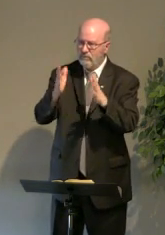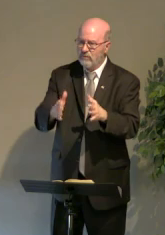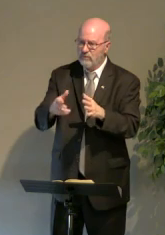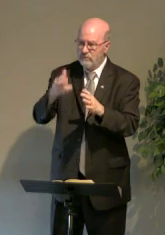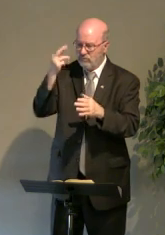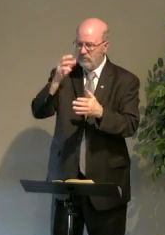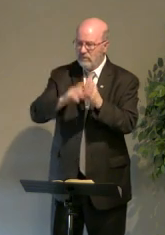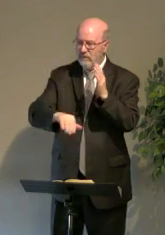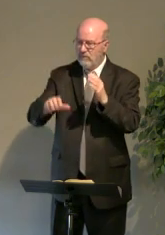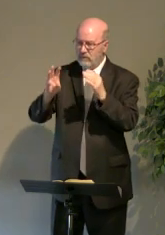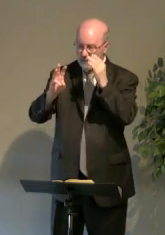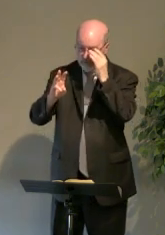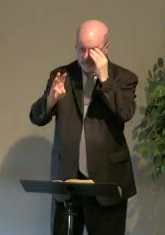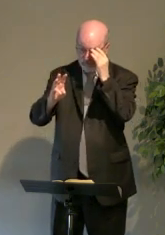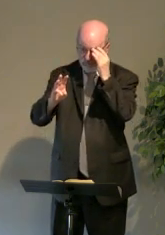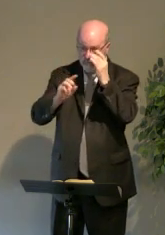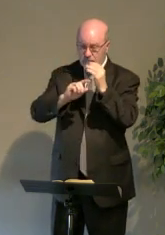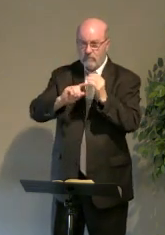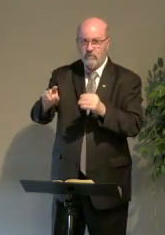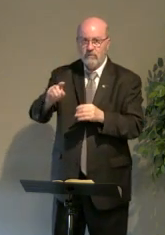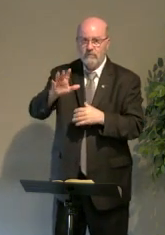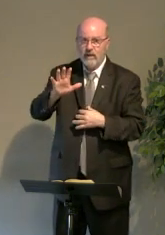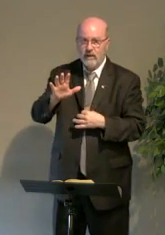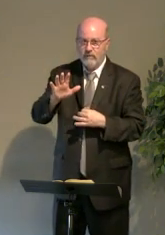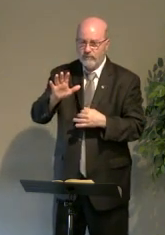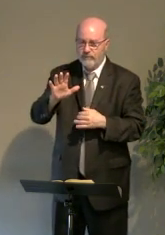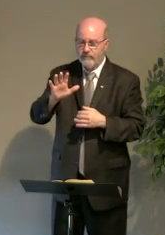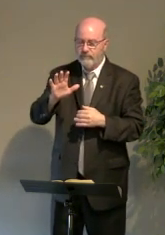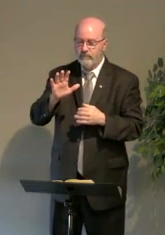Romans chapter 6, in verse